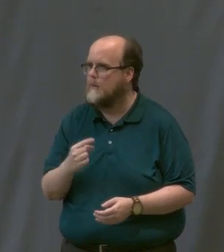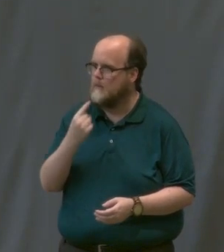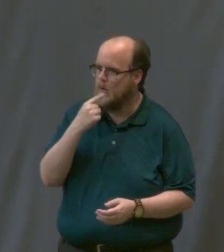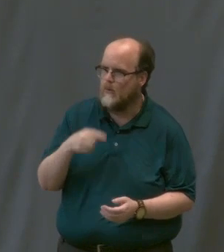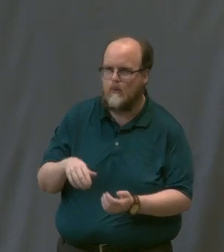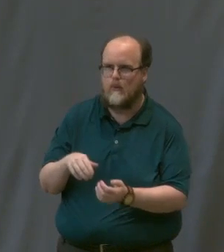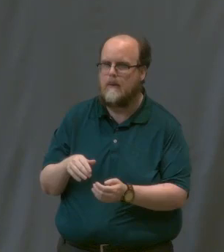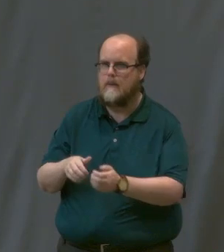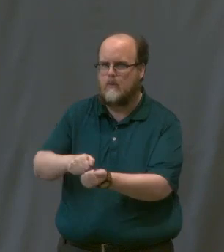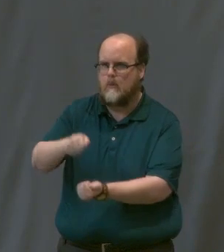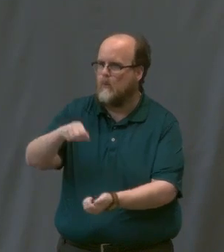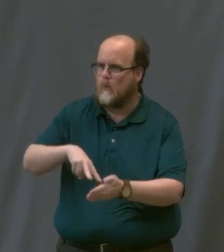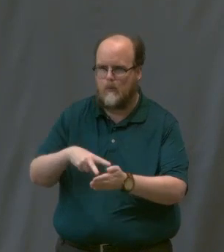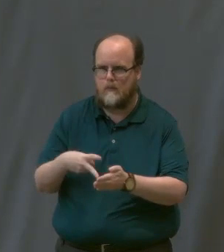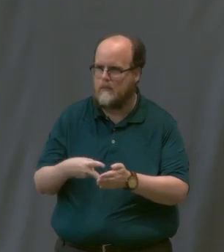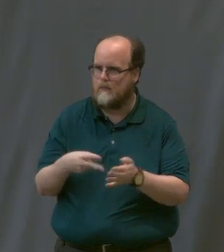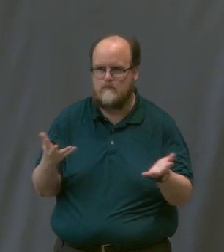about?